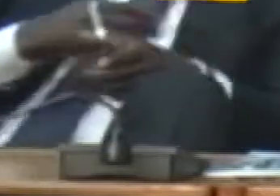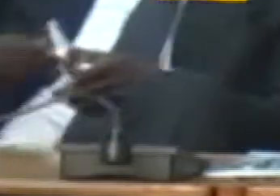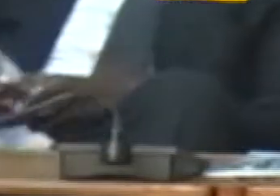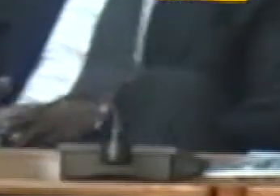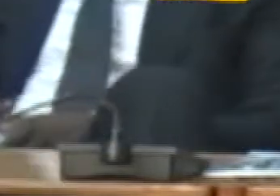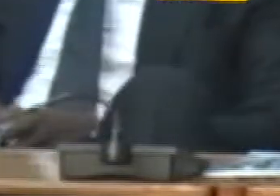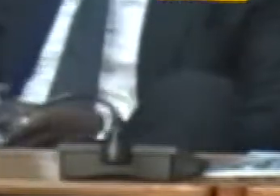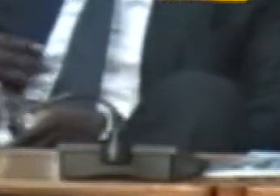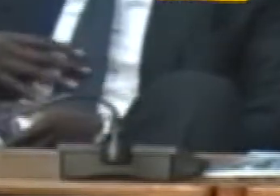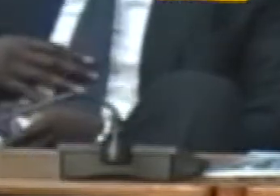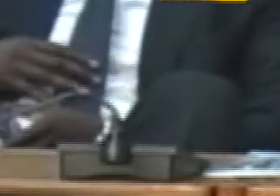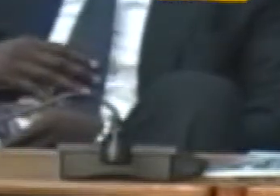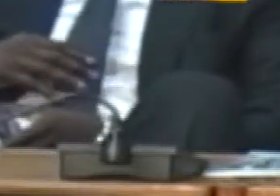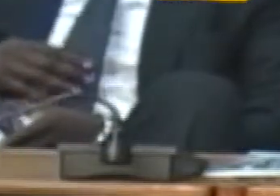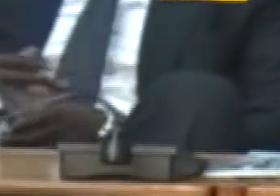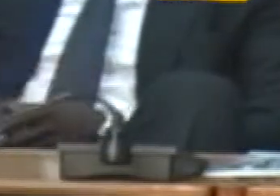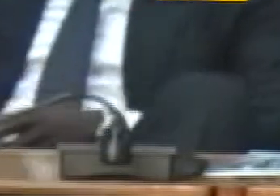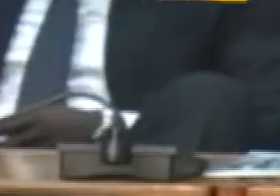we will now have